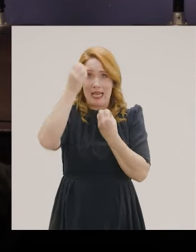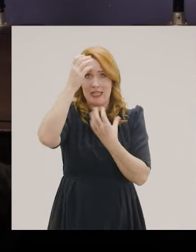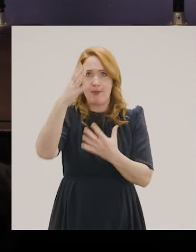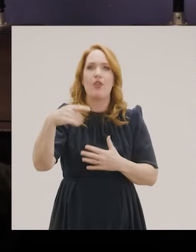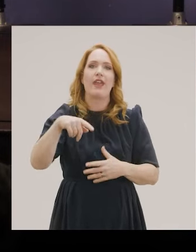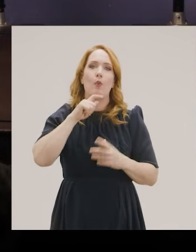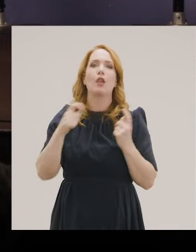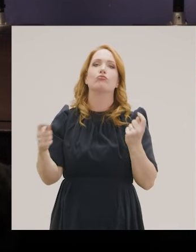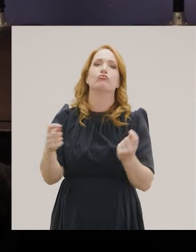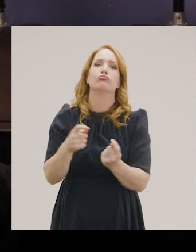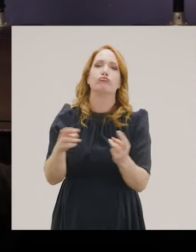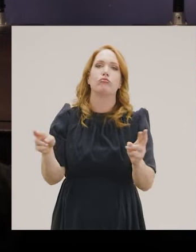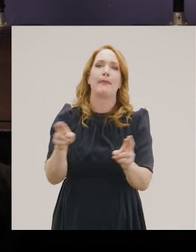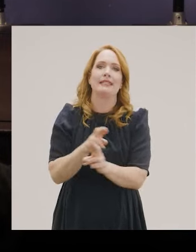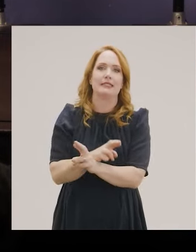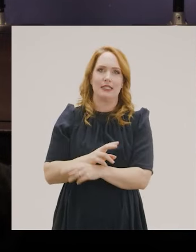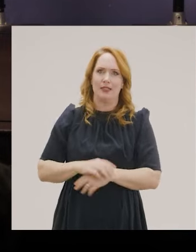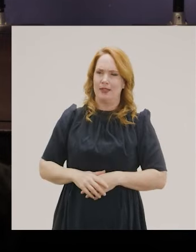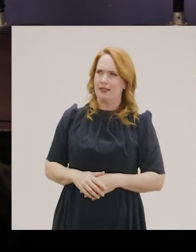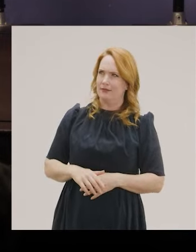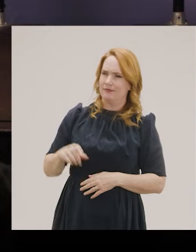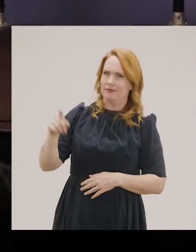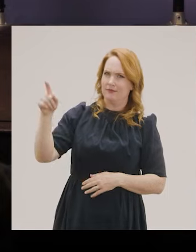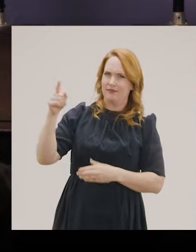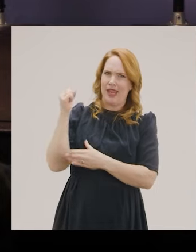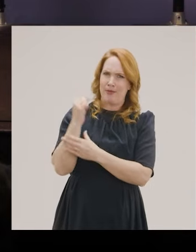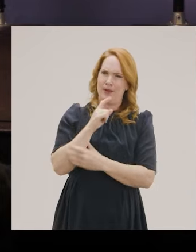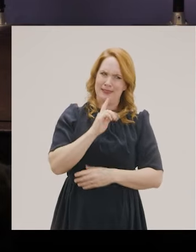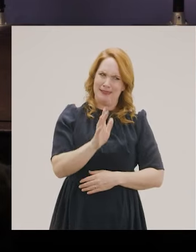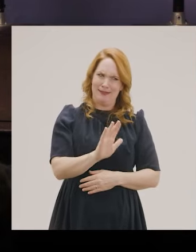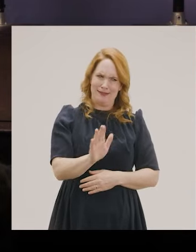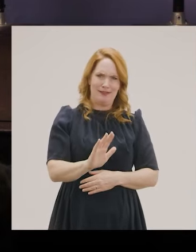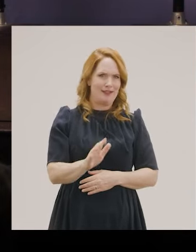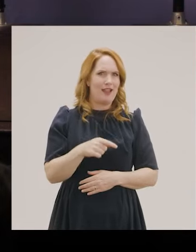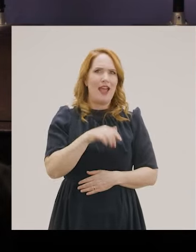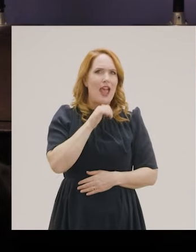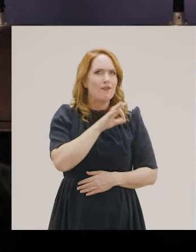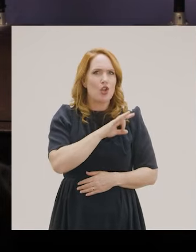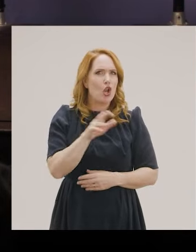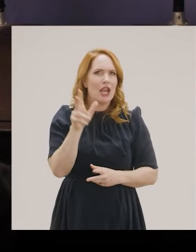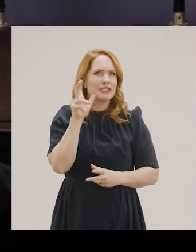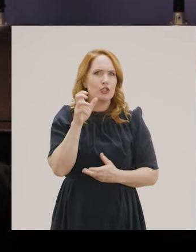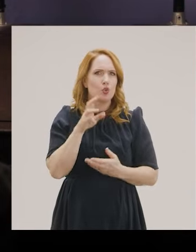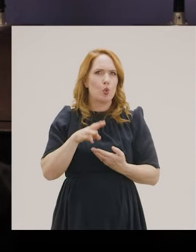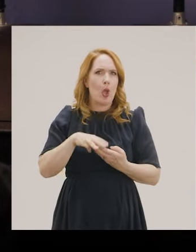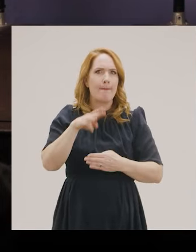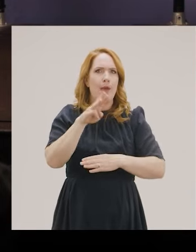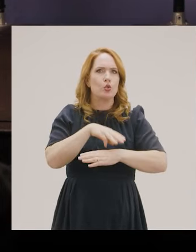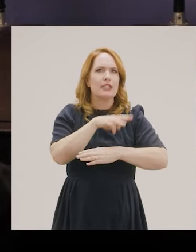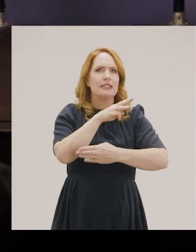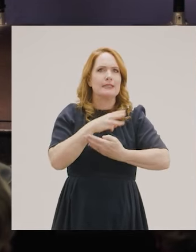to him, If they do not listen to Moses and the prophets, they will not be convinced, even if someone rises from the dead.